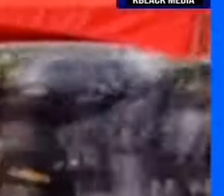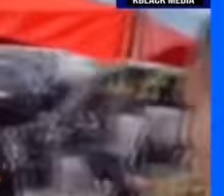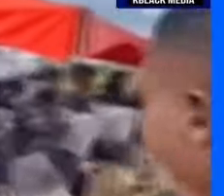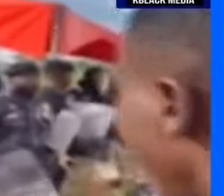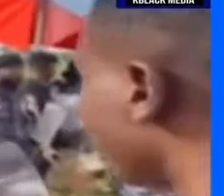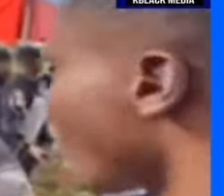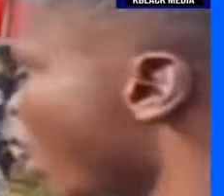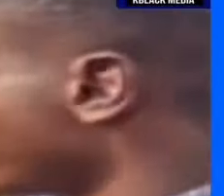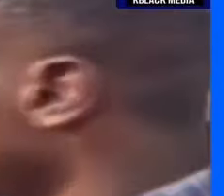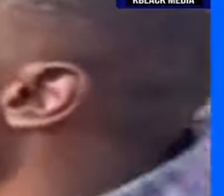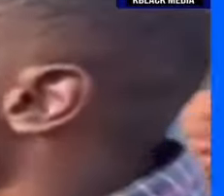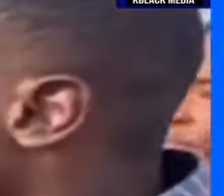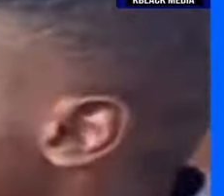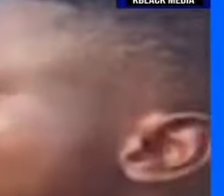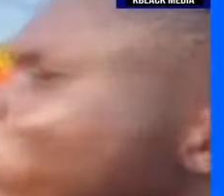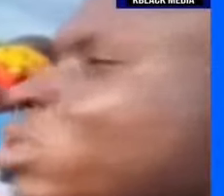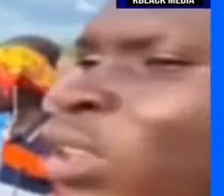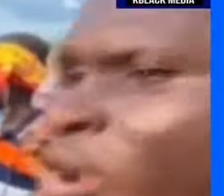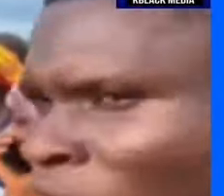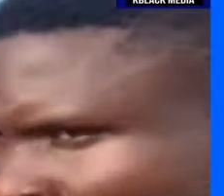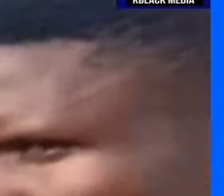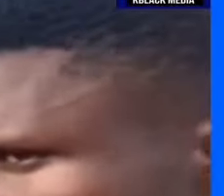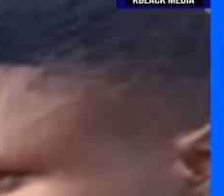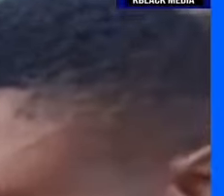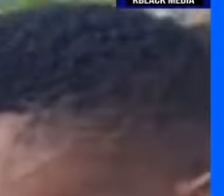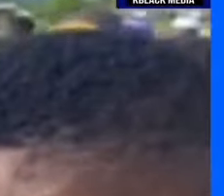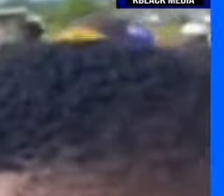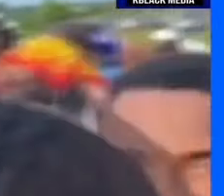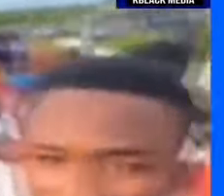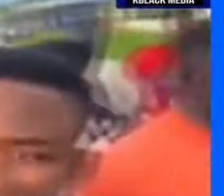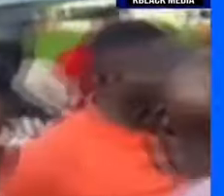One constituency o, enye main election, just a parliamentary election.